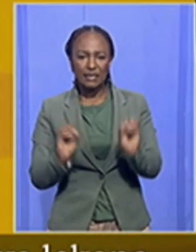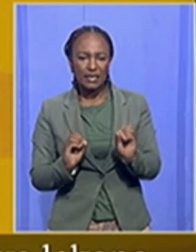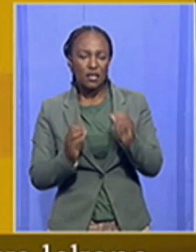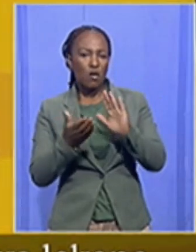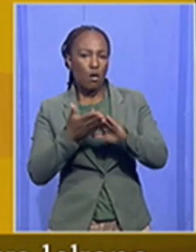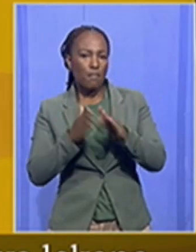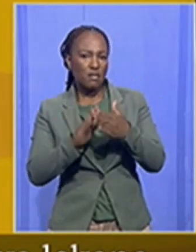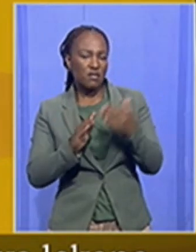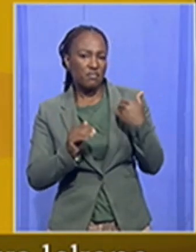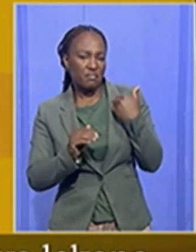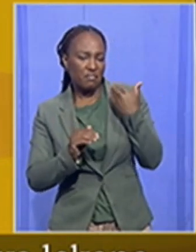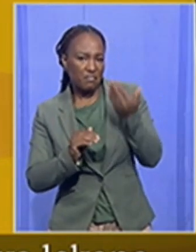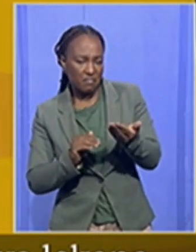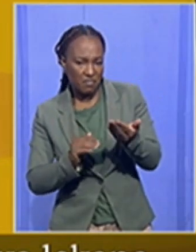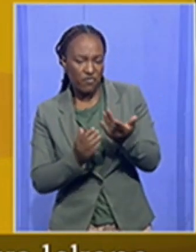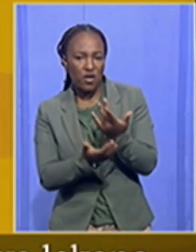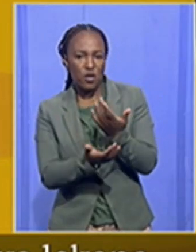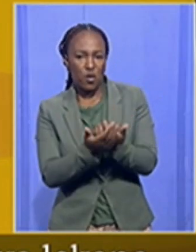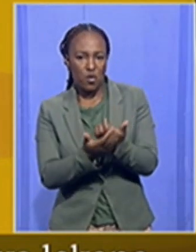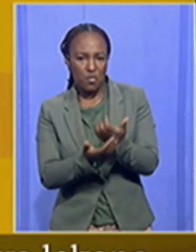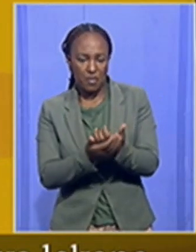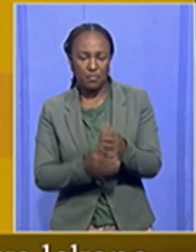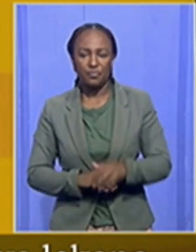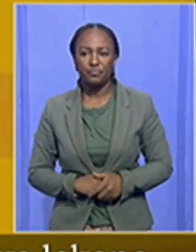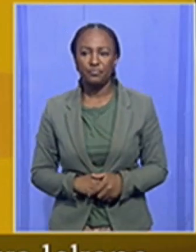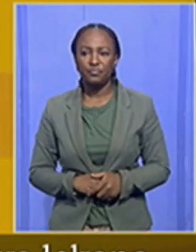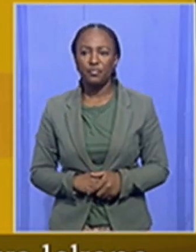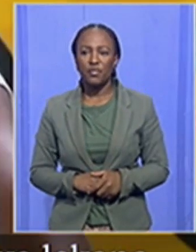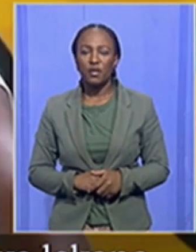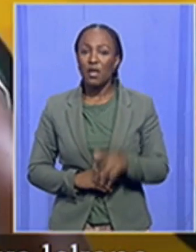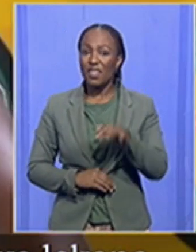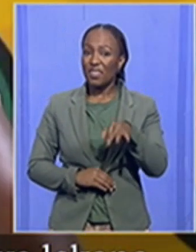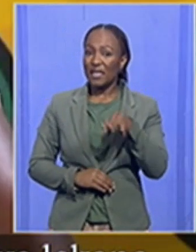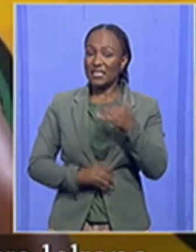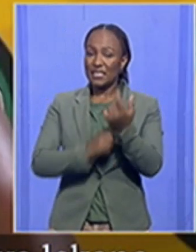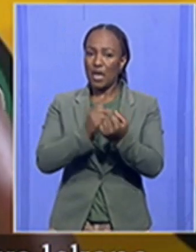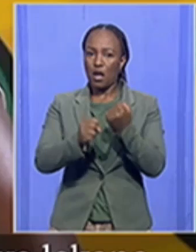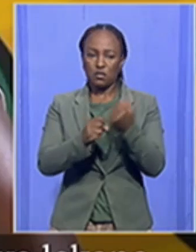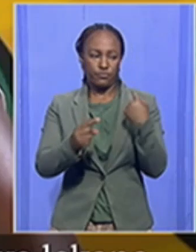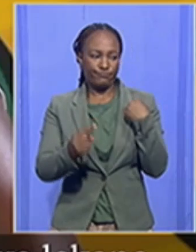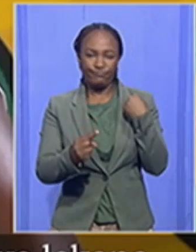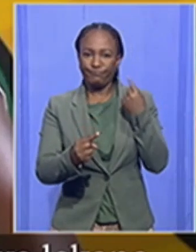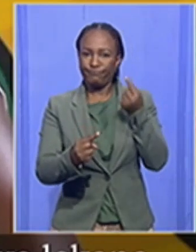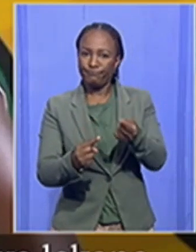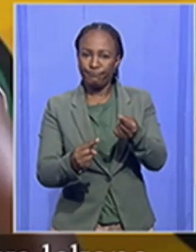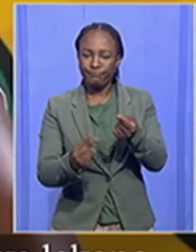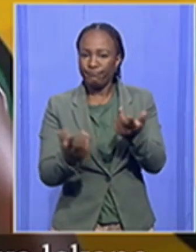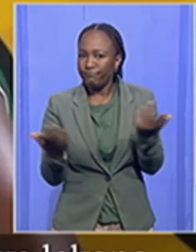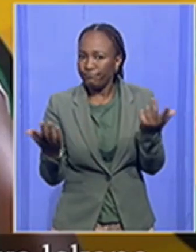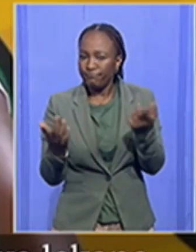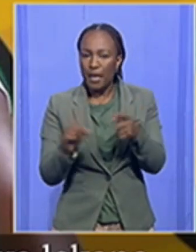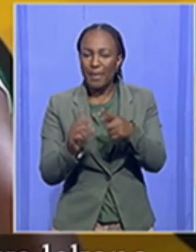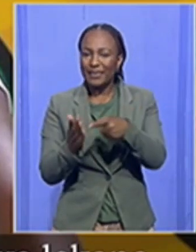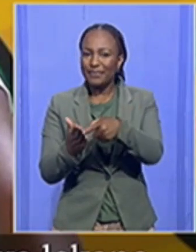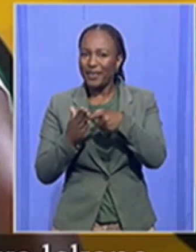humanegileng le lephata la ikonomi. 13 years have passed, yet these demands have gone largely